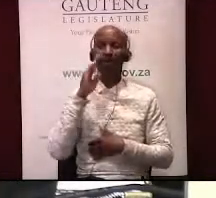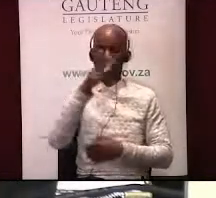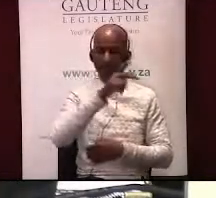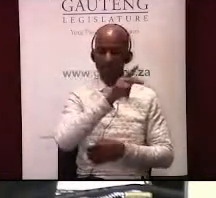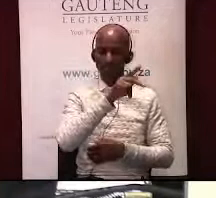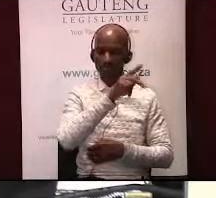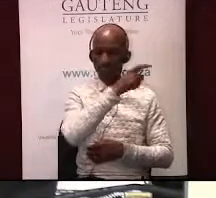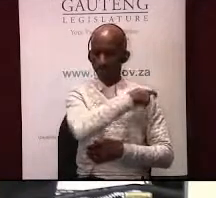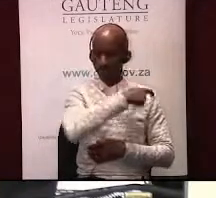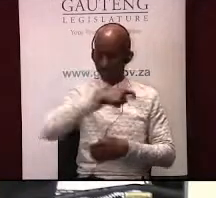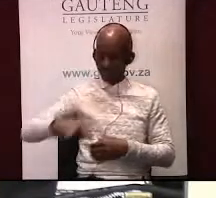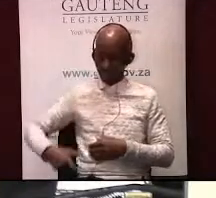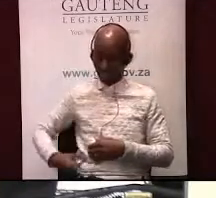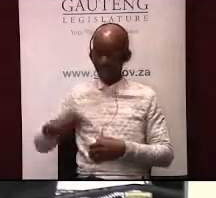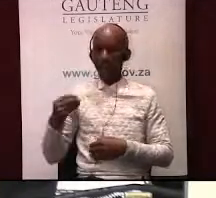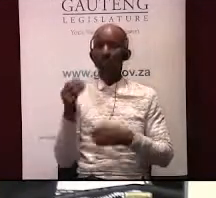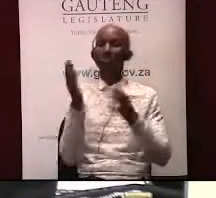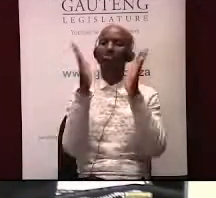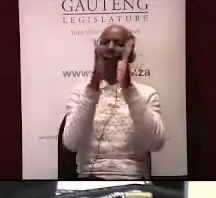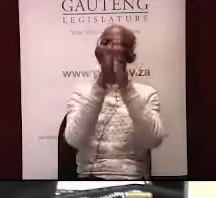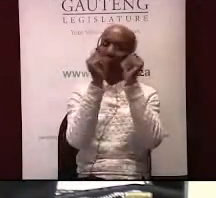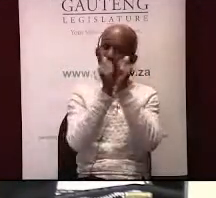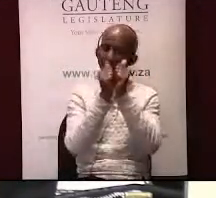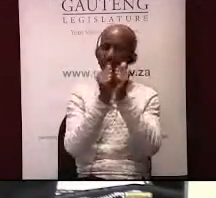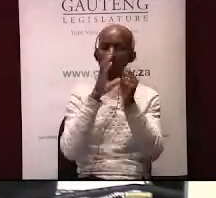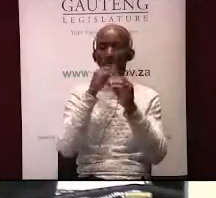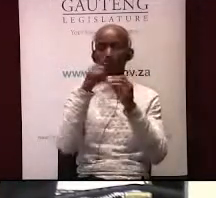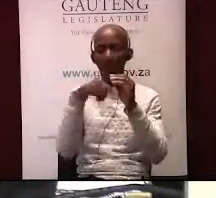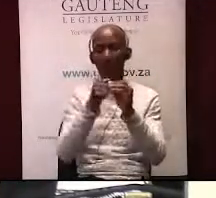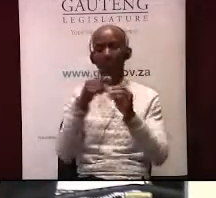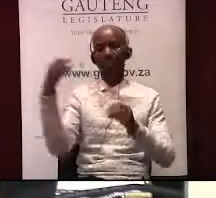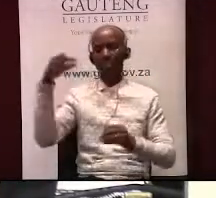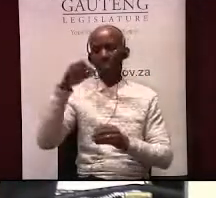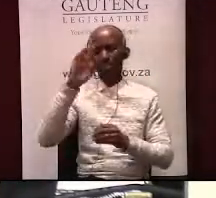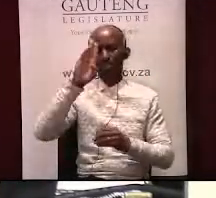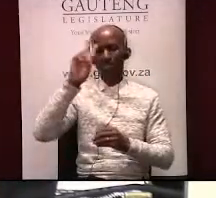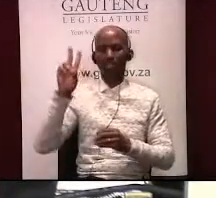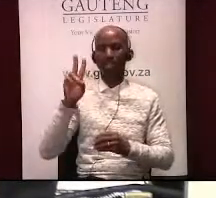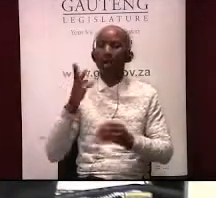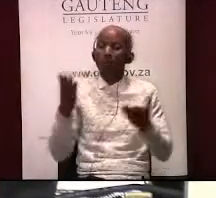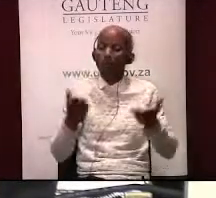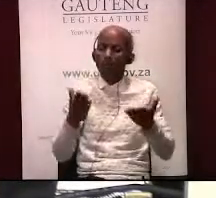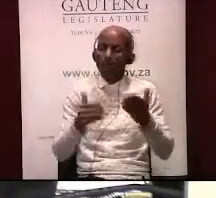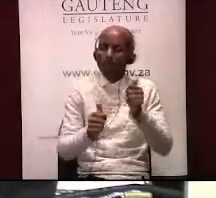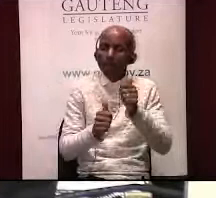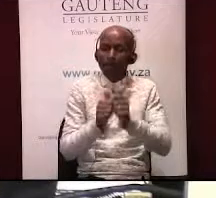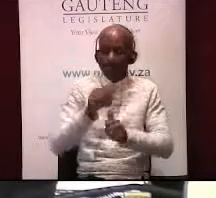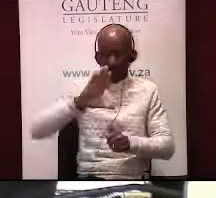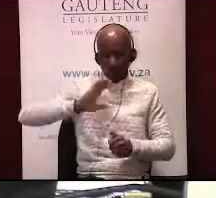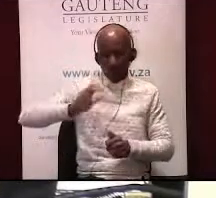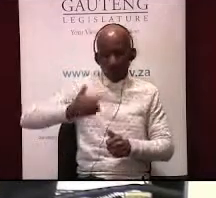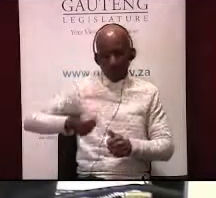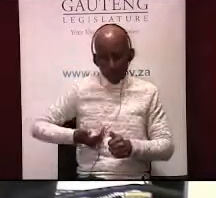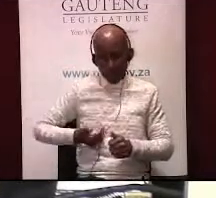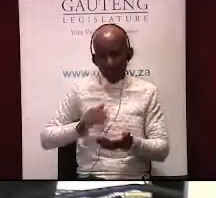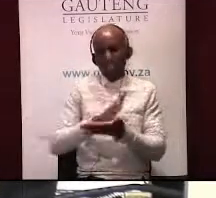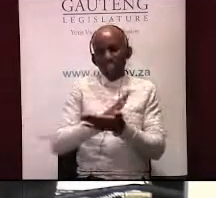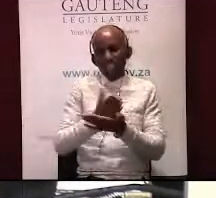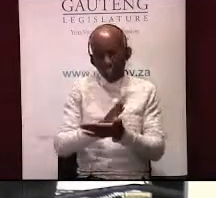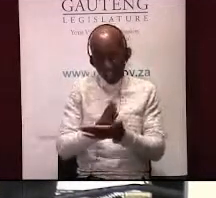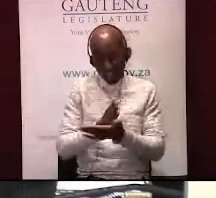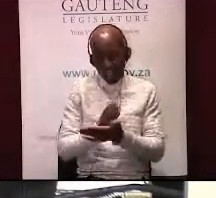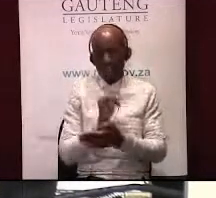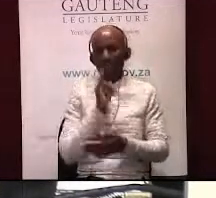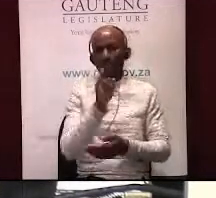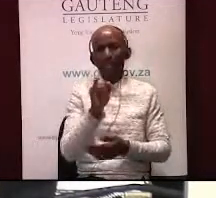president hosted a summit on GBV, where most of the women shared their